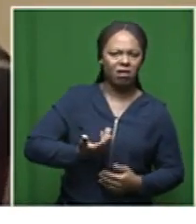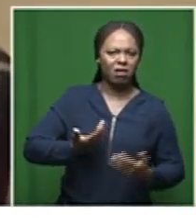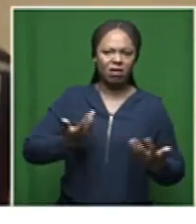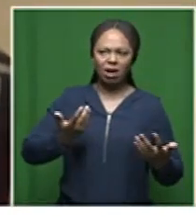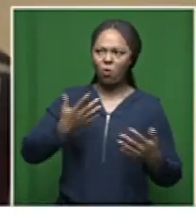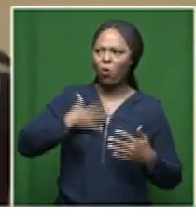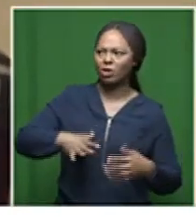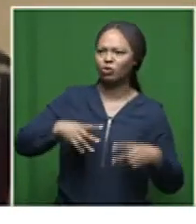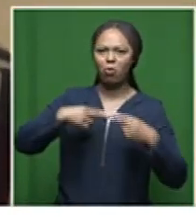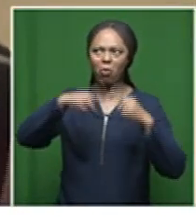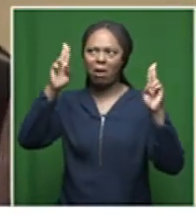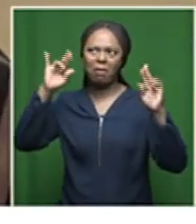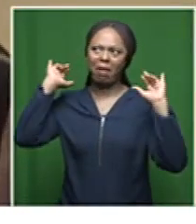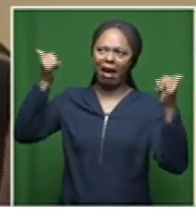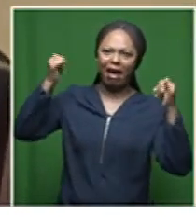out, party,